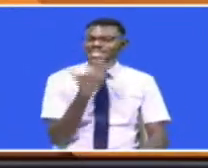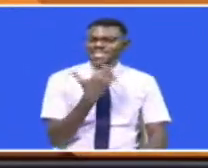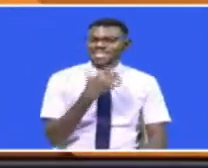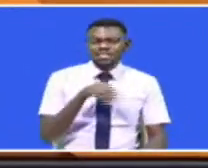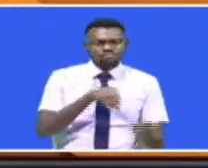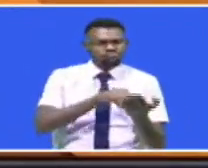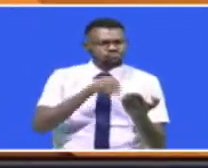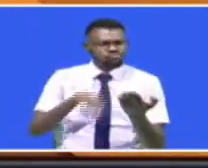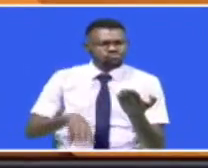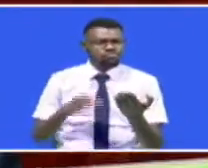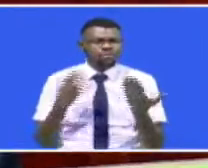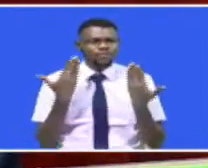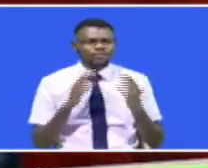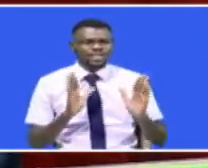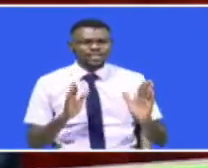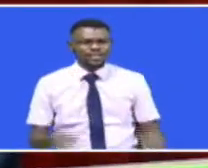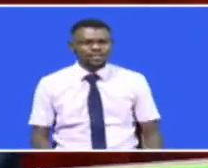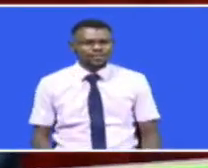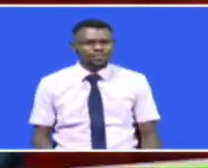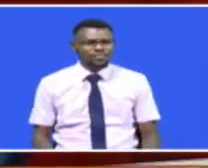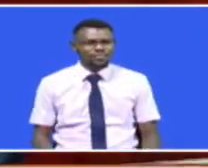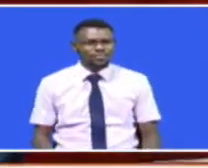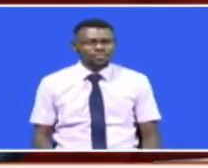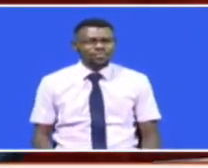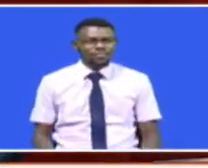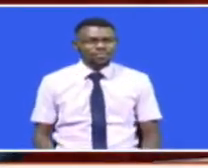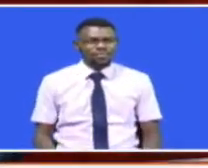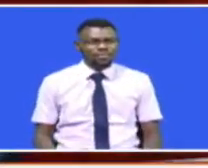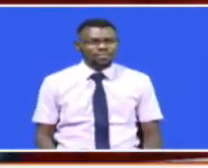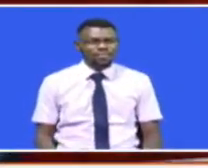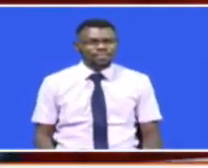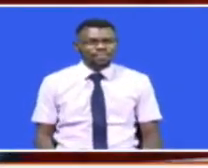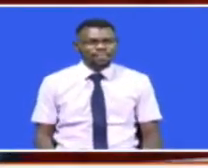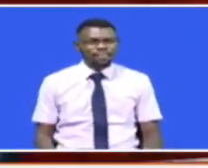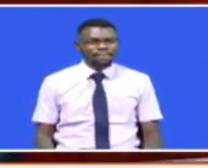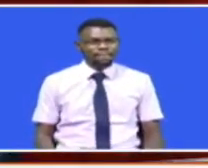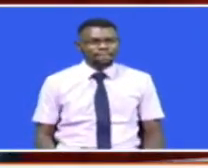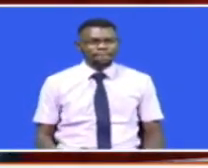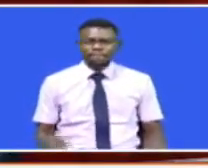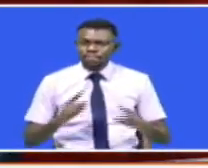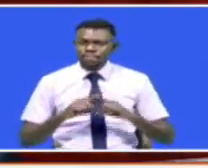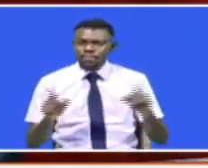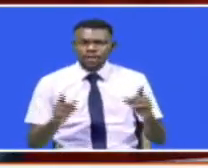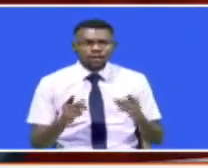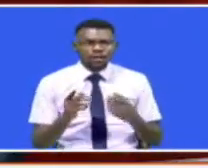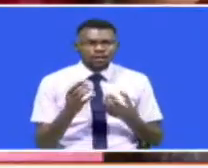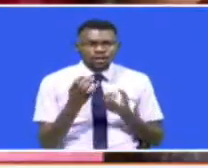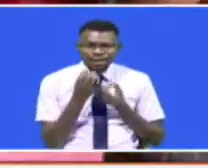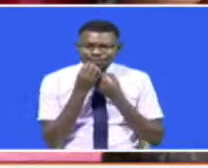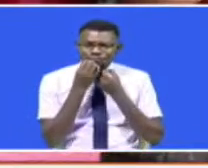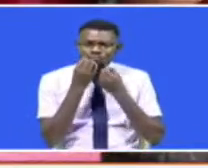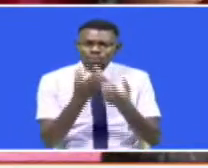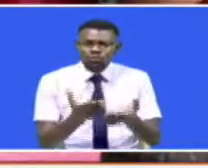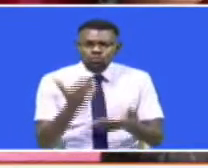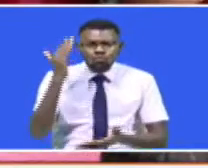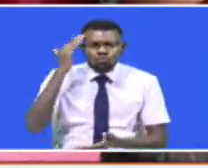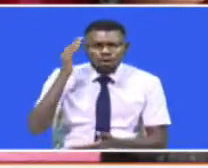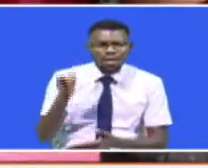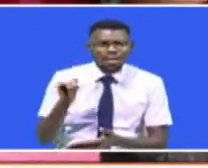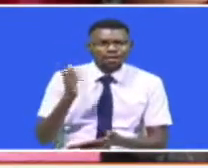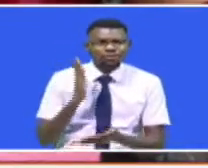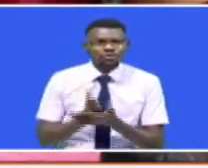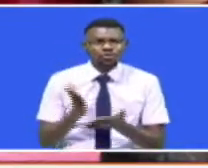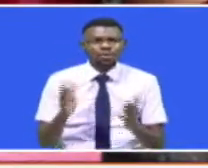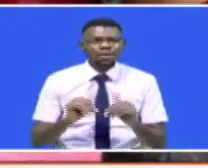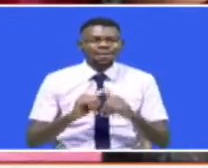Gachagua. How do you determine if a source of intelligence information is trustworthy? How can Kenya